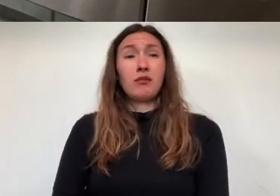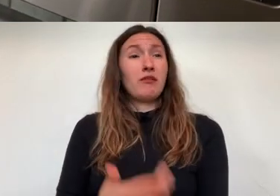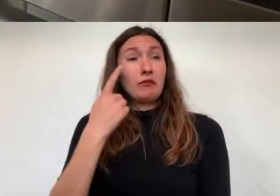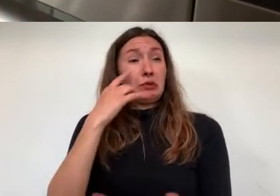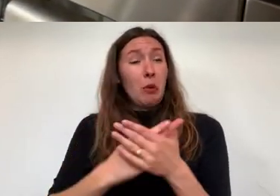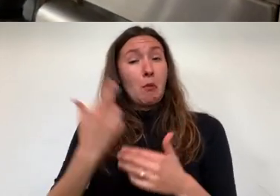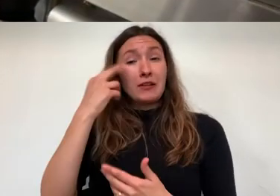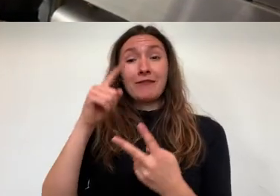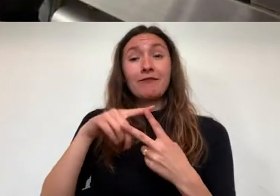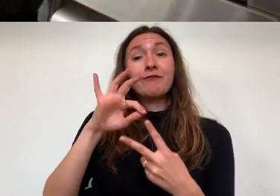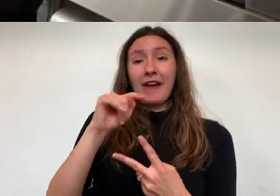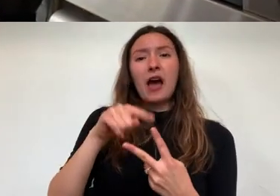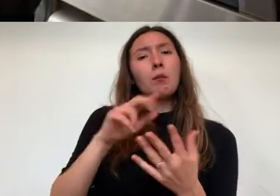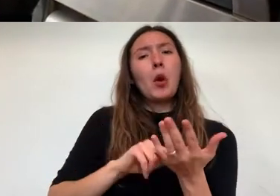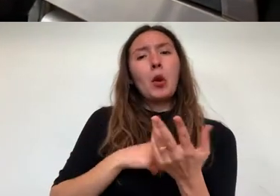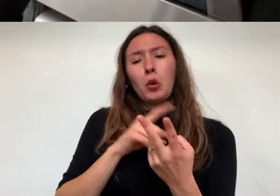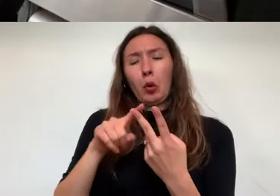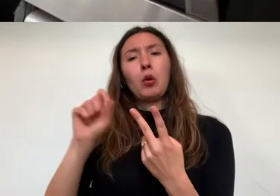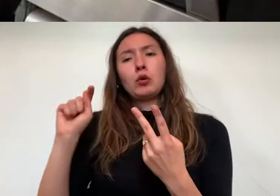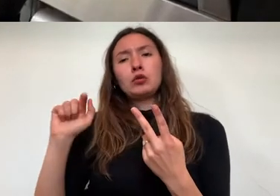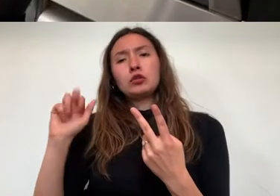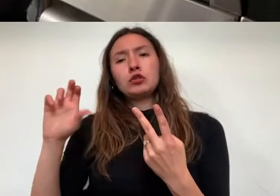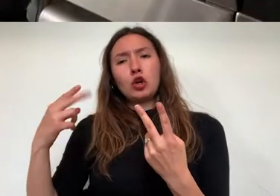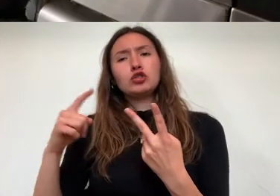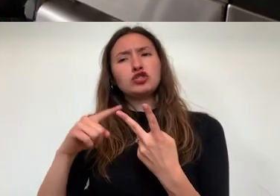butter, and you just have the basic of a starch